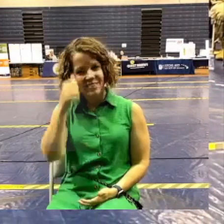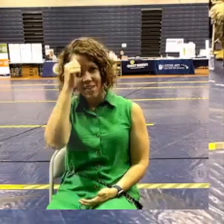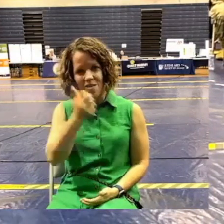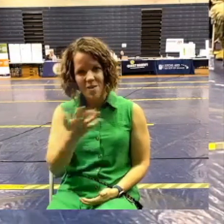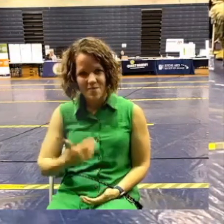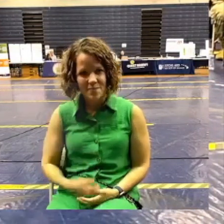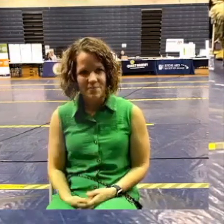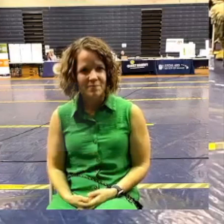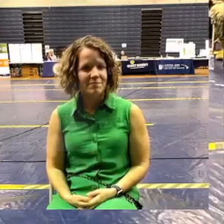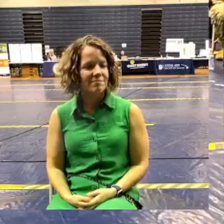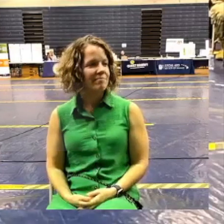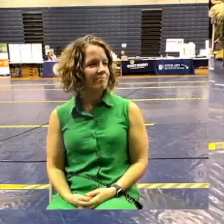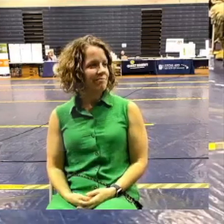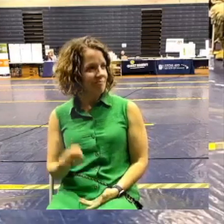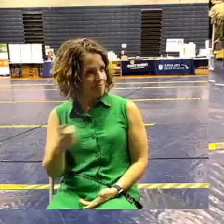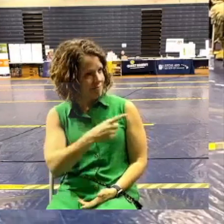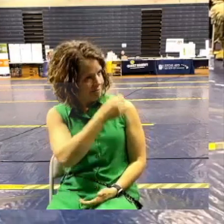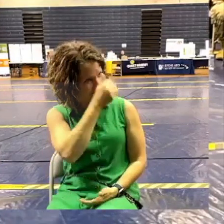Aloha, everybody. Aloha.